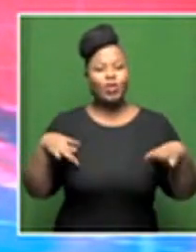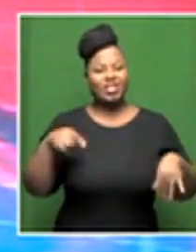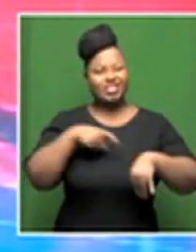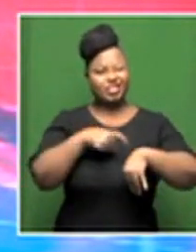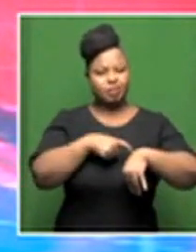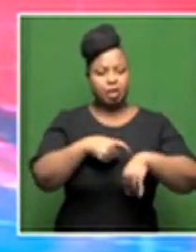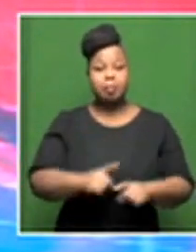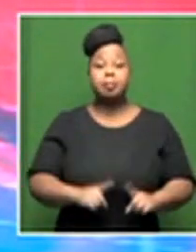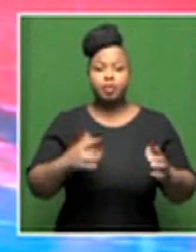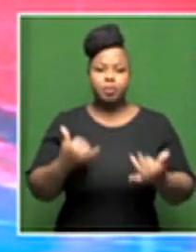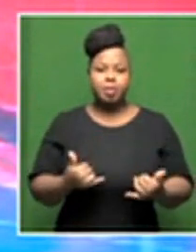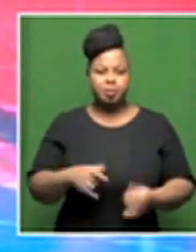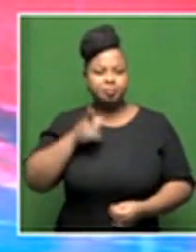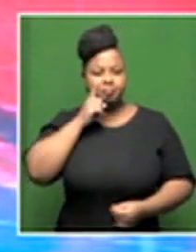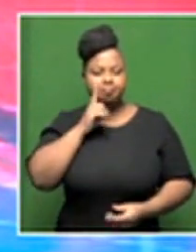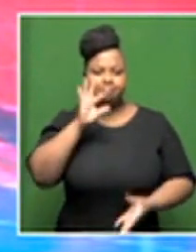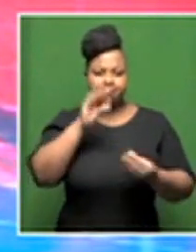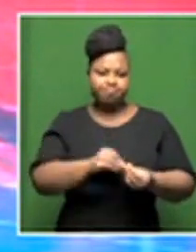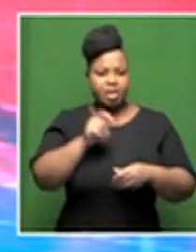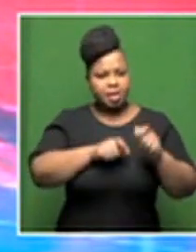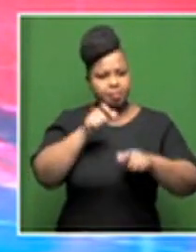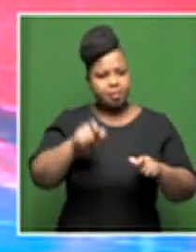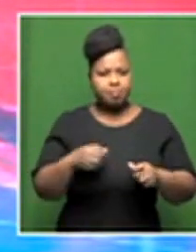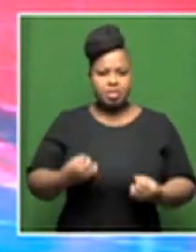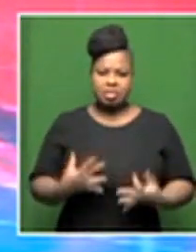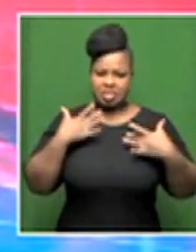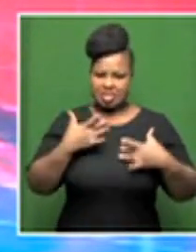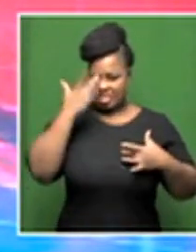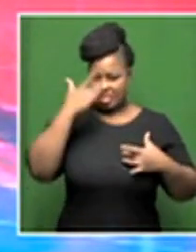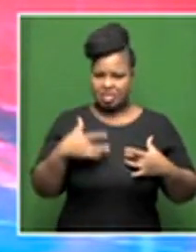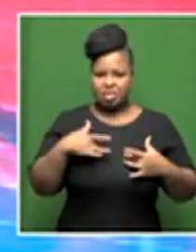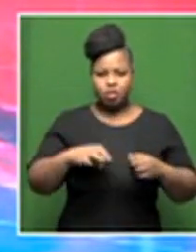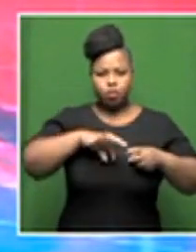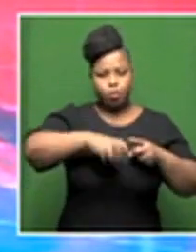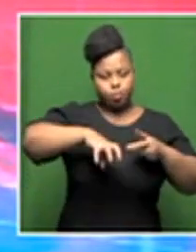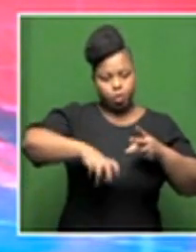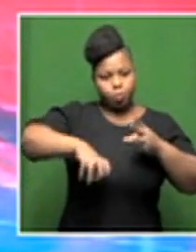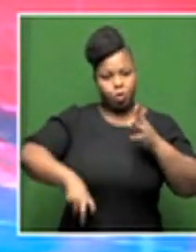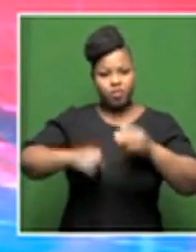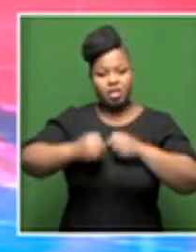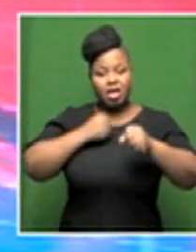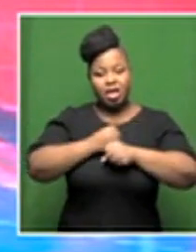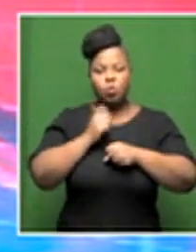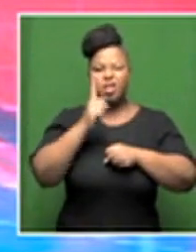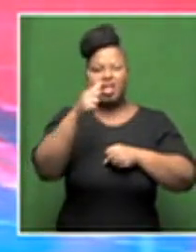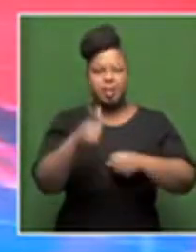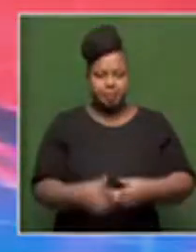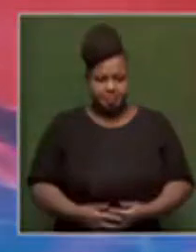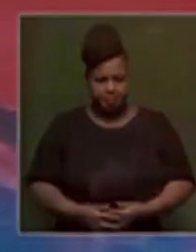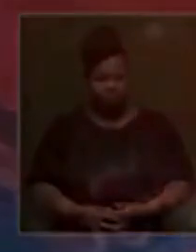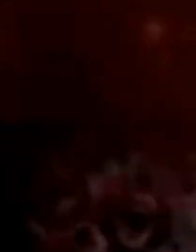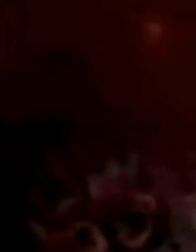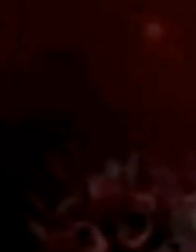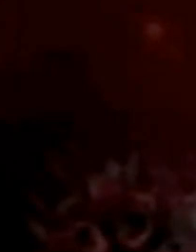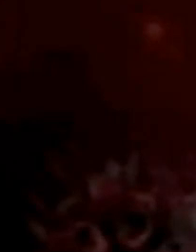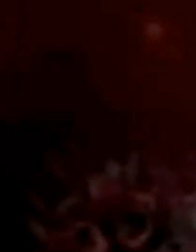festive season. But for now, let's take a look at the total infection numbers recorded by these provinces a year